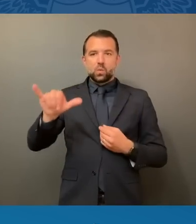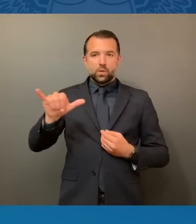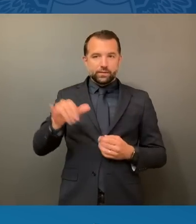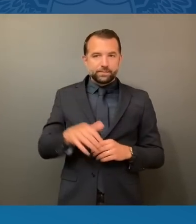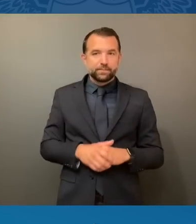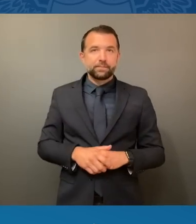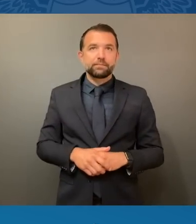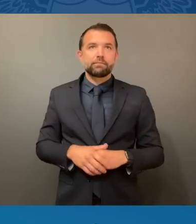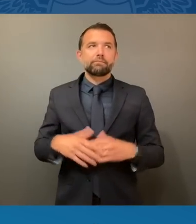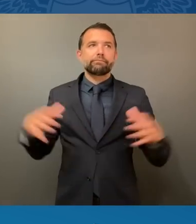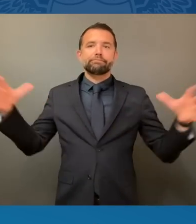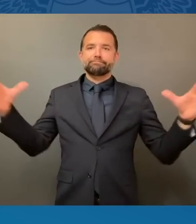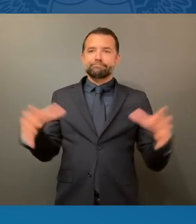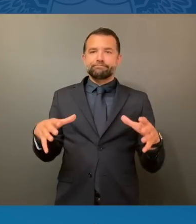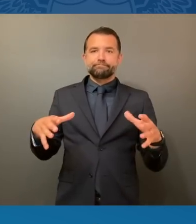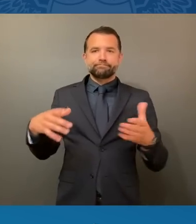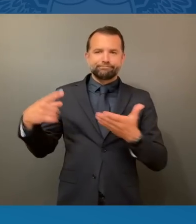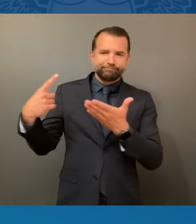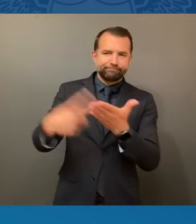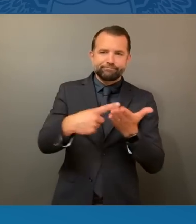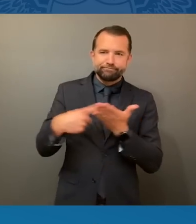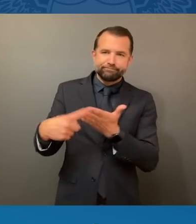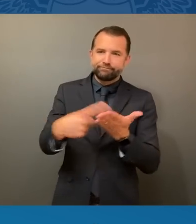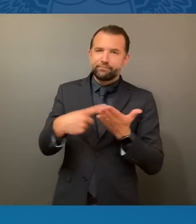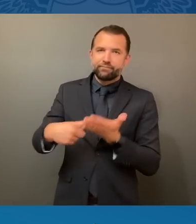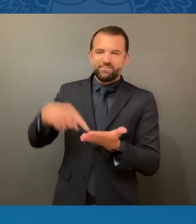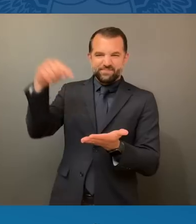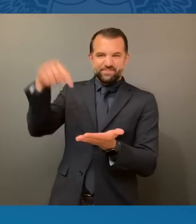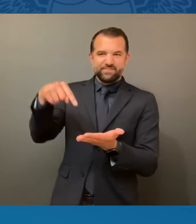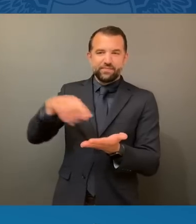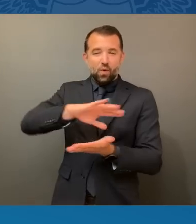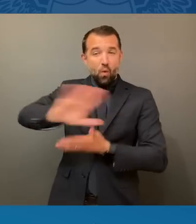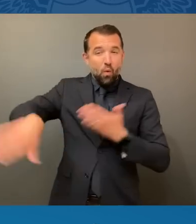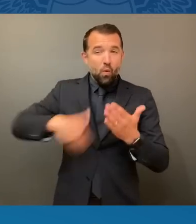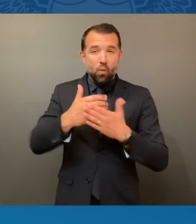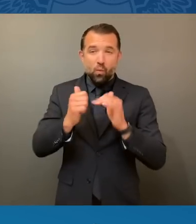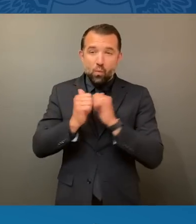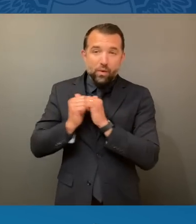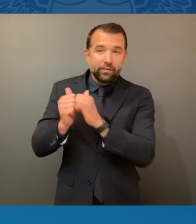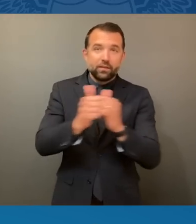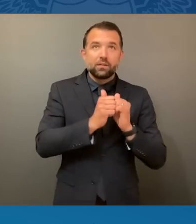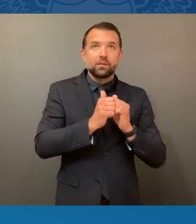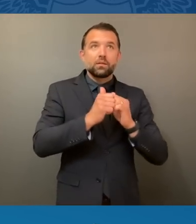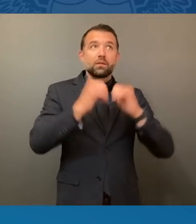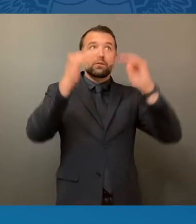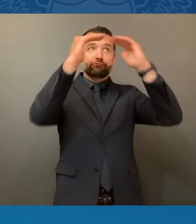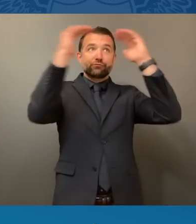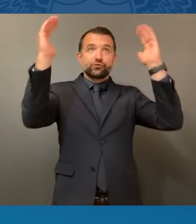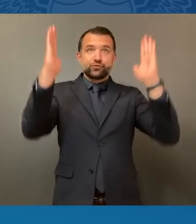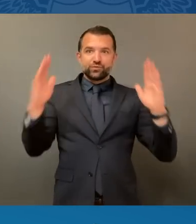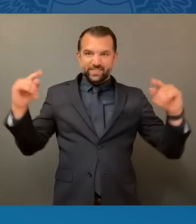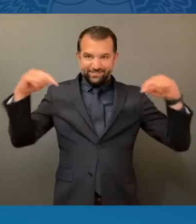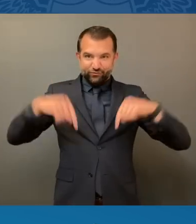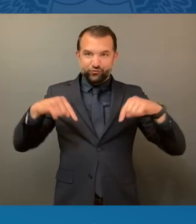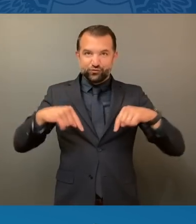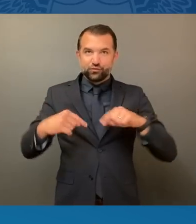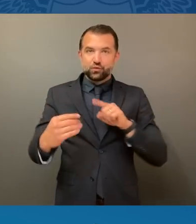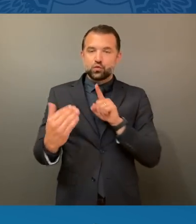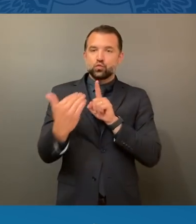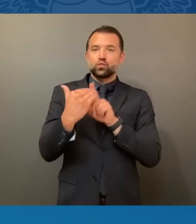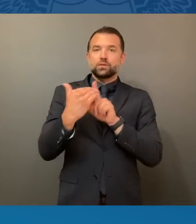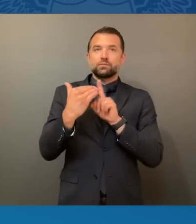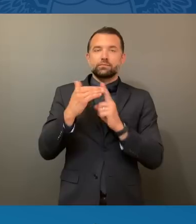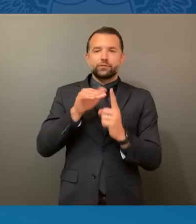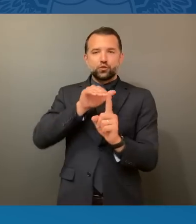Yes. The fact that everyone is together under one roof. Yes. Reminding ourselves and each other that